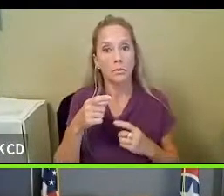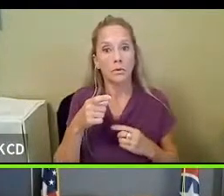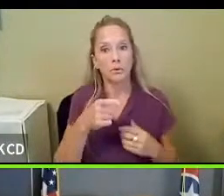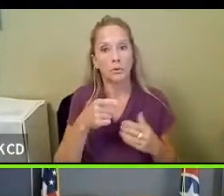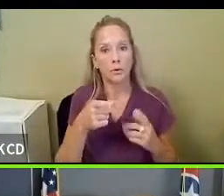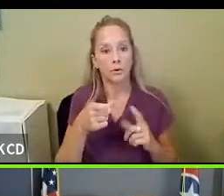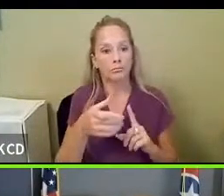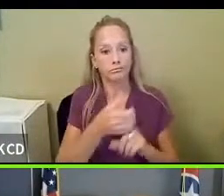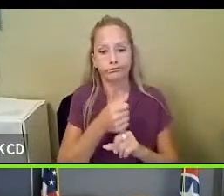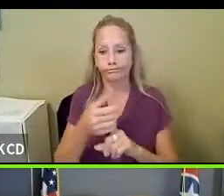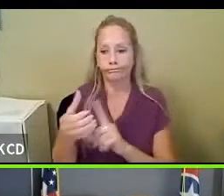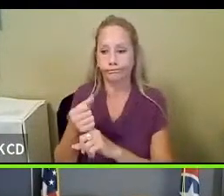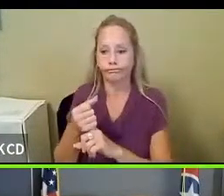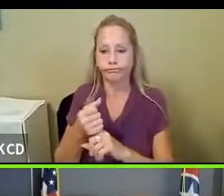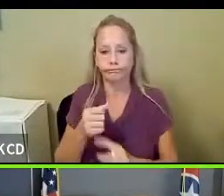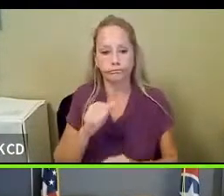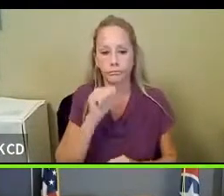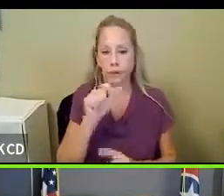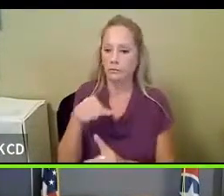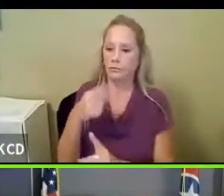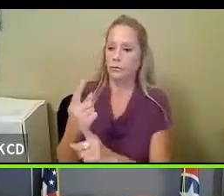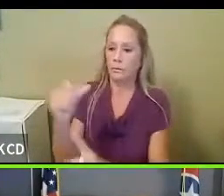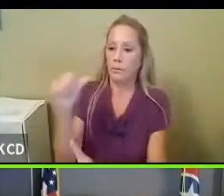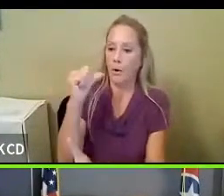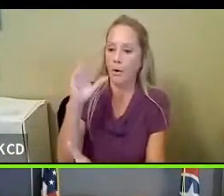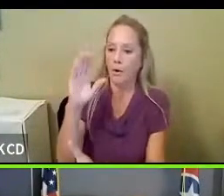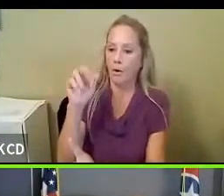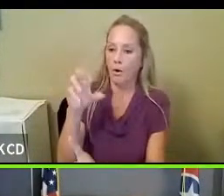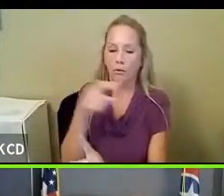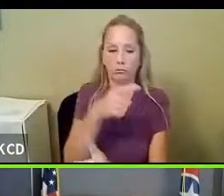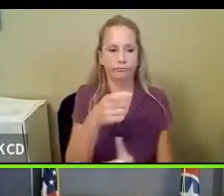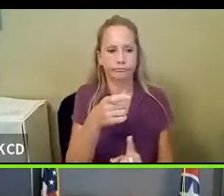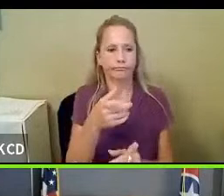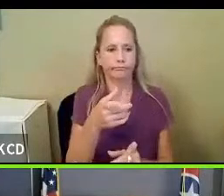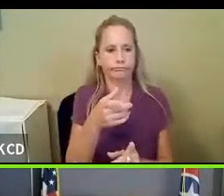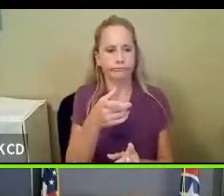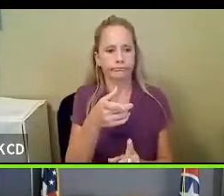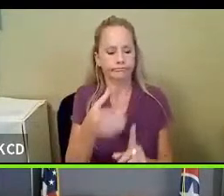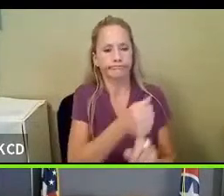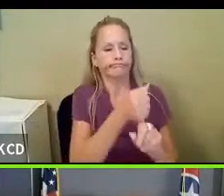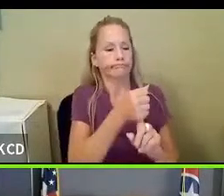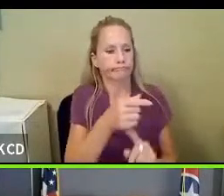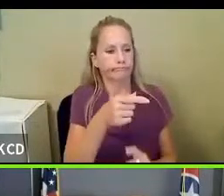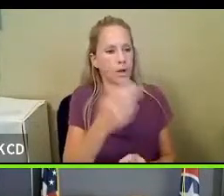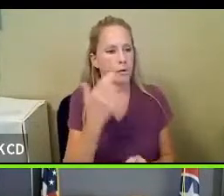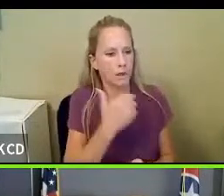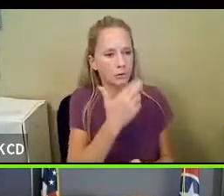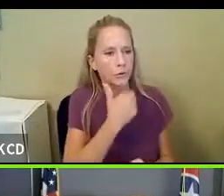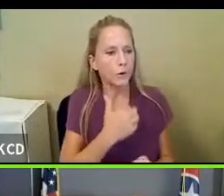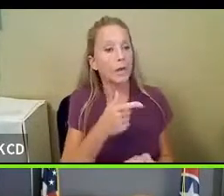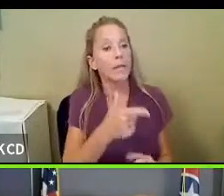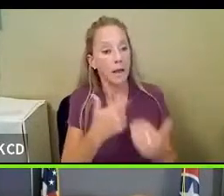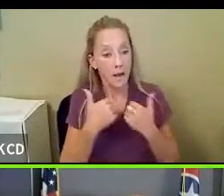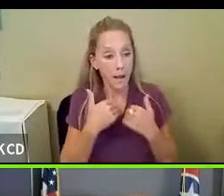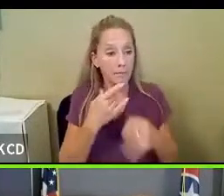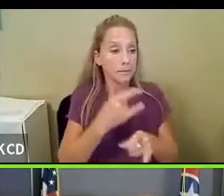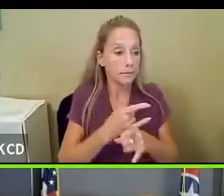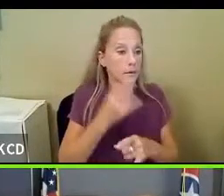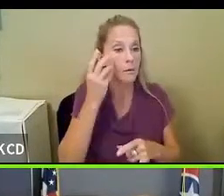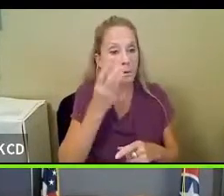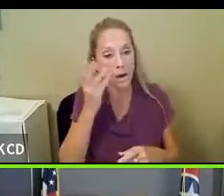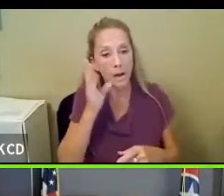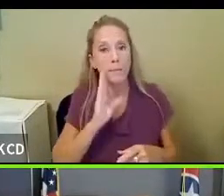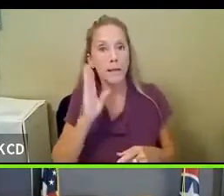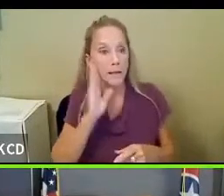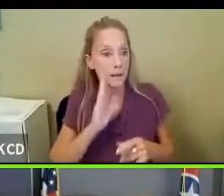not just the bars, which are targeting, but the rest of the restaurants that might serve beer, wine, alcohol, whatever, throughout